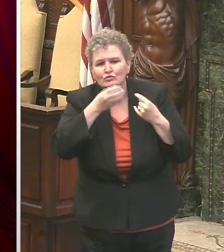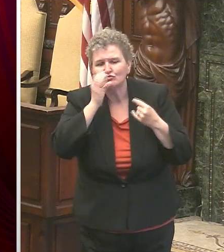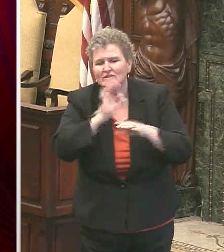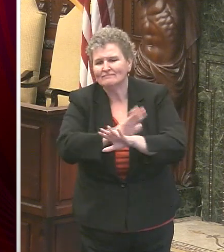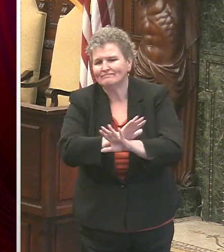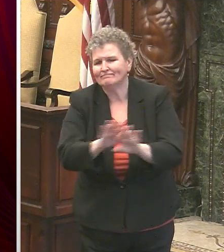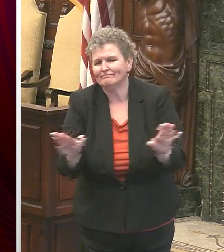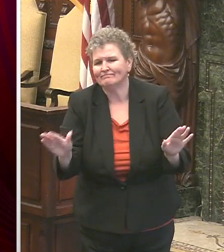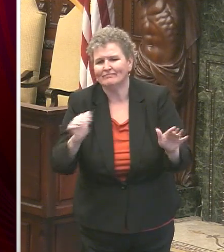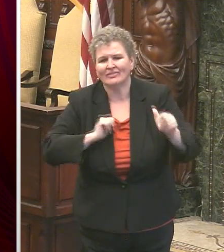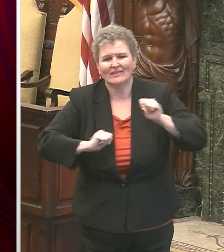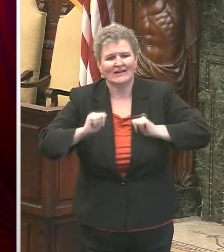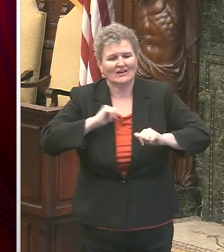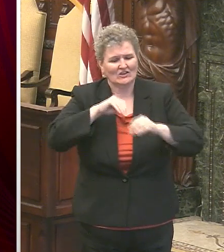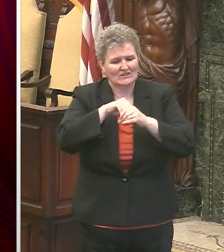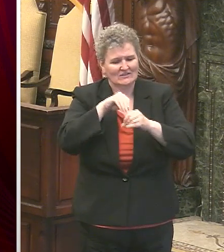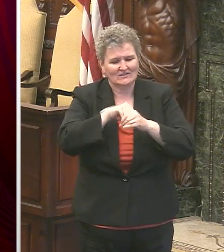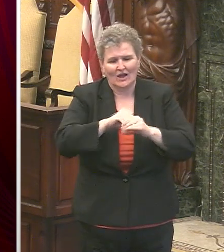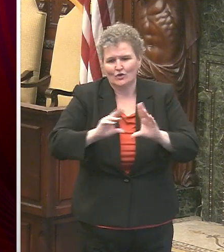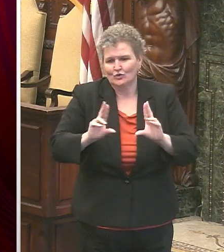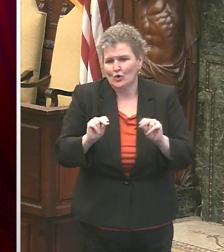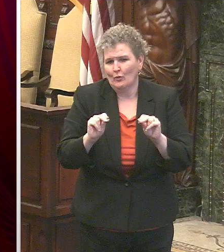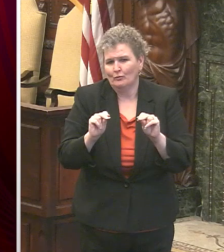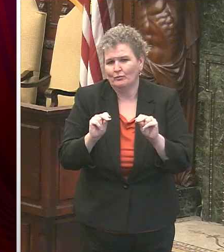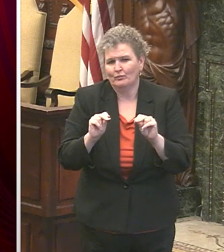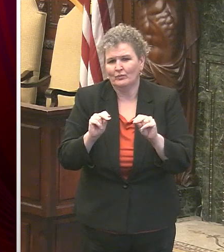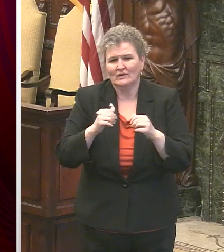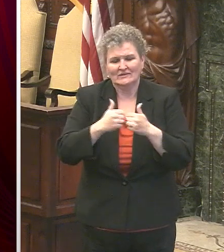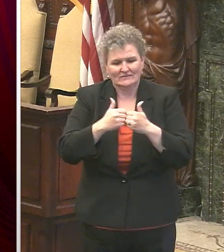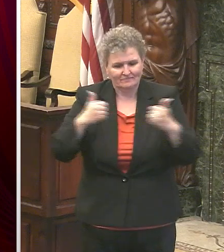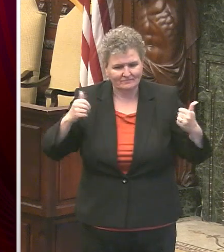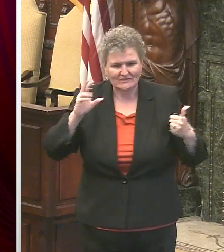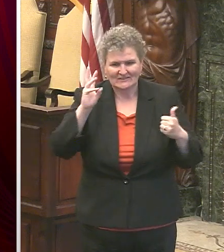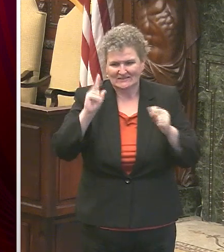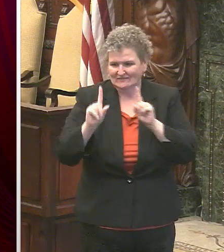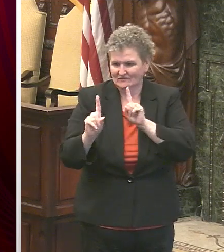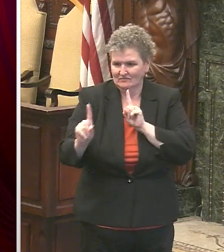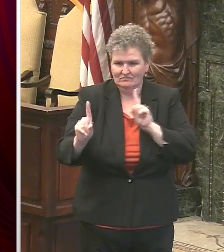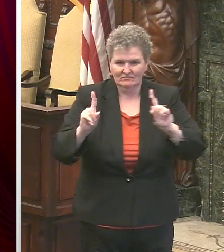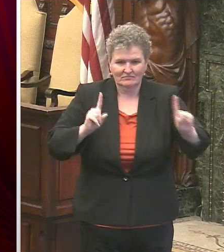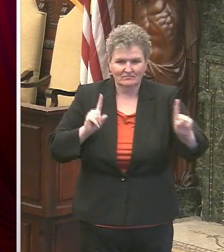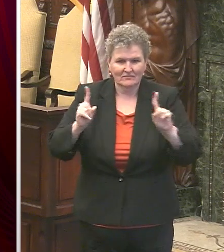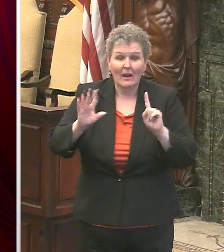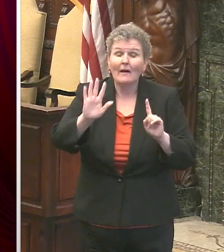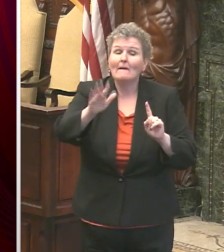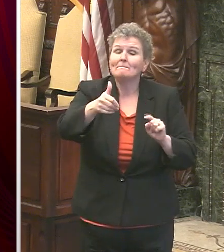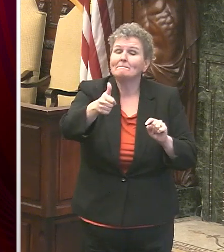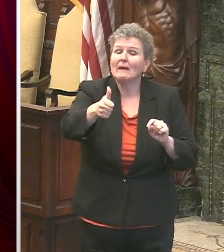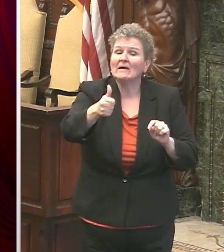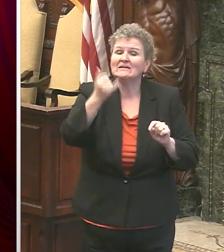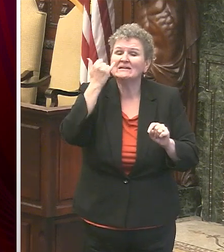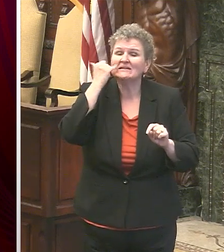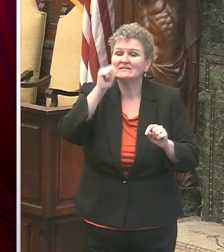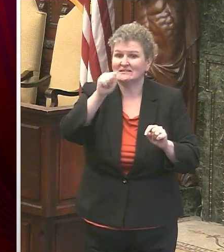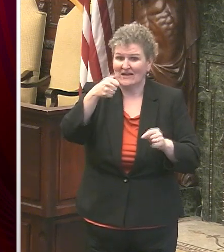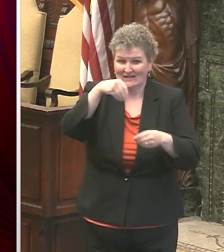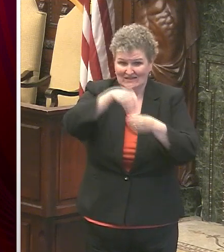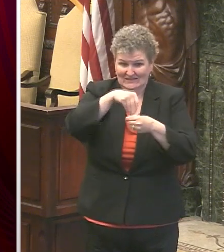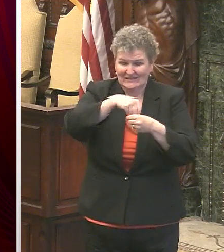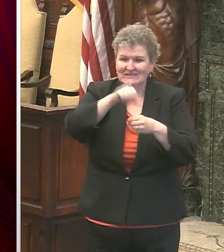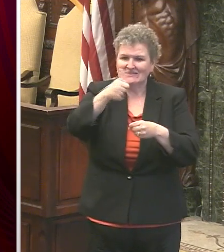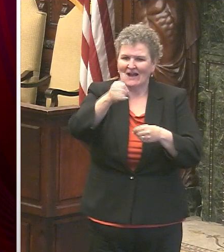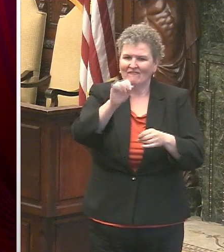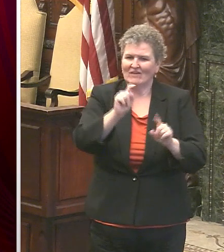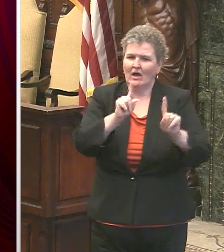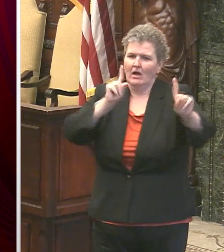theaters. Everyone should stay 6 feet apart, and 10 feet is even better indoors. And that means that